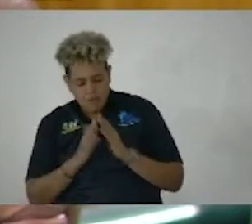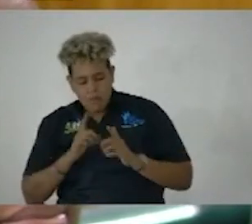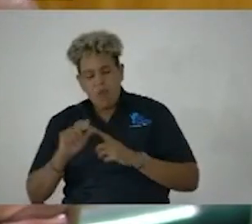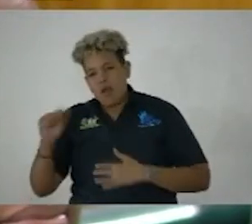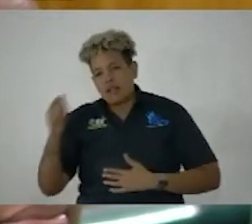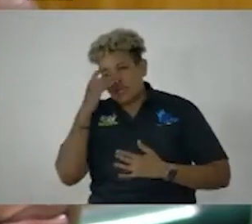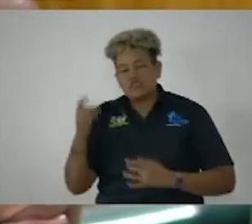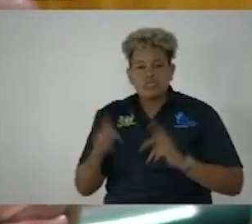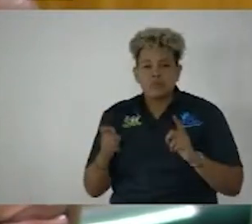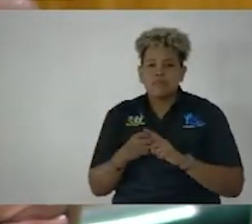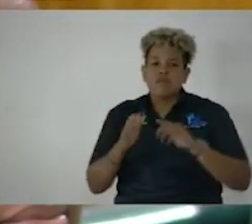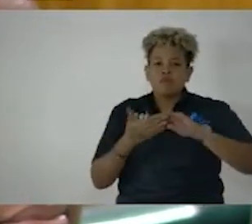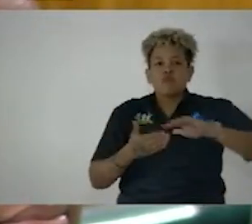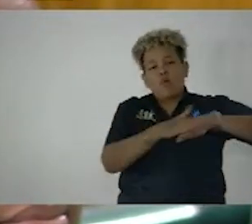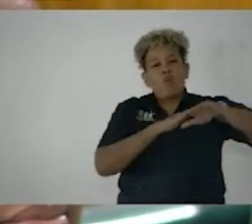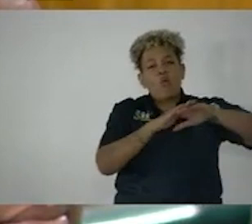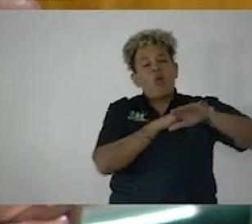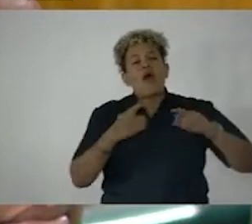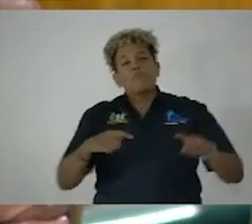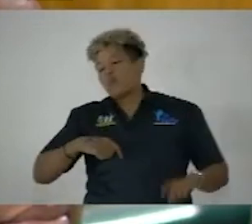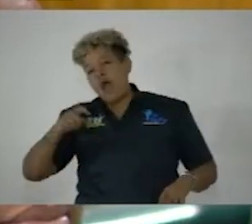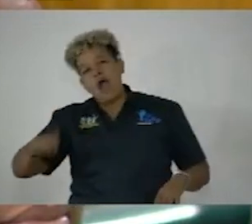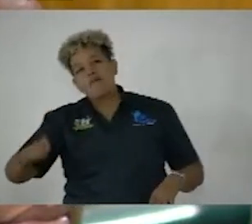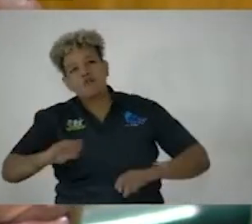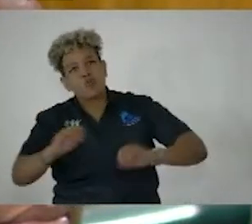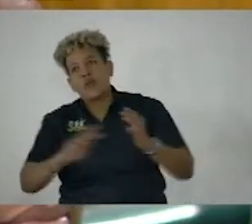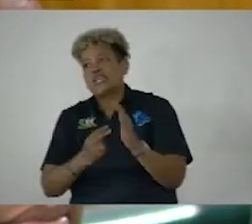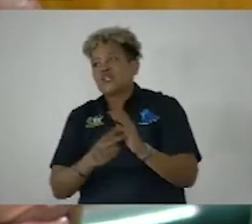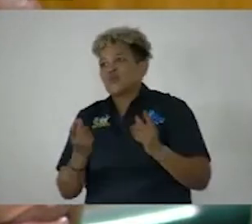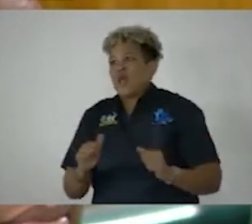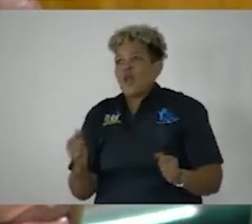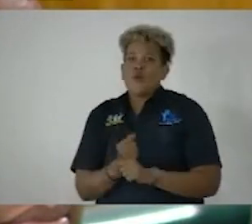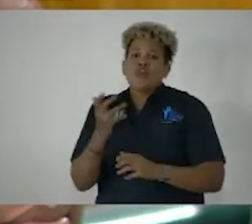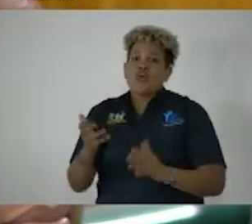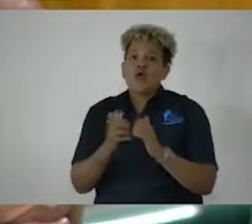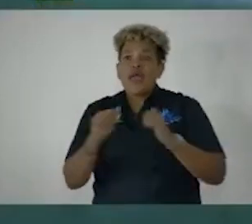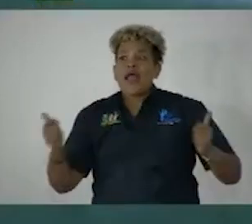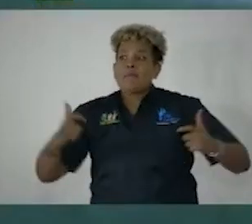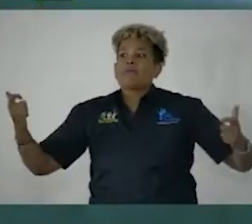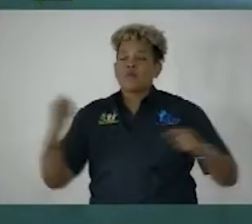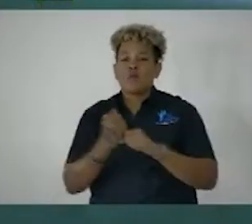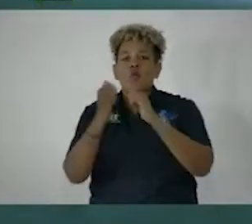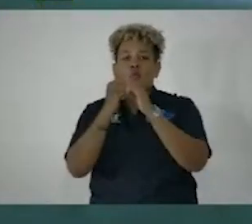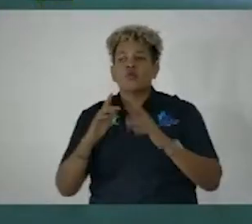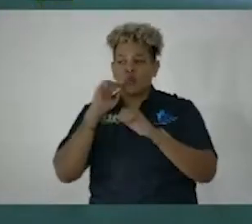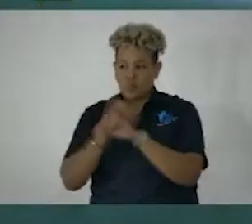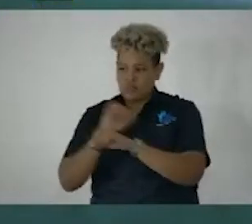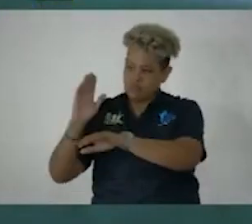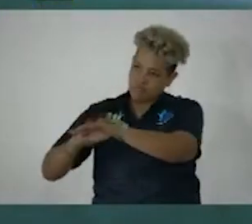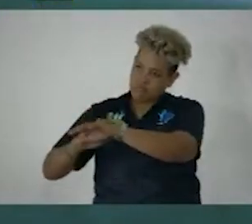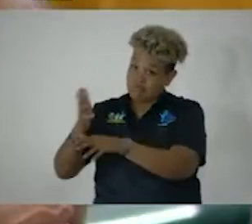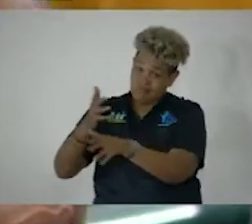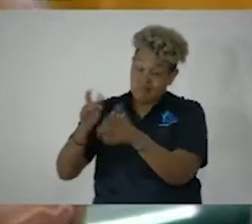interested parties from across the island. So there is no intention of doing any work there of any significant nature without especially consultations